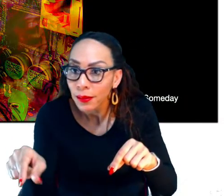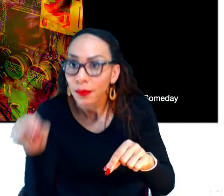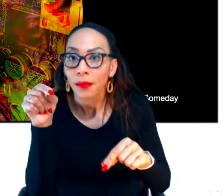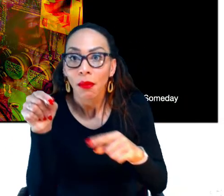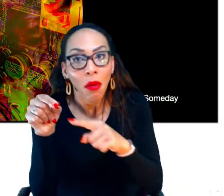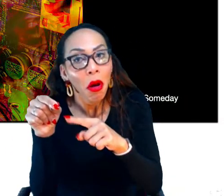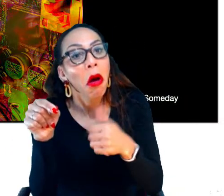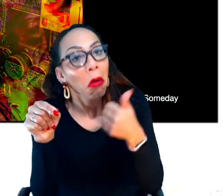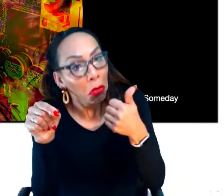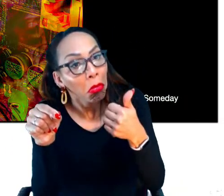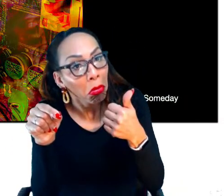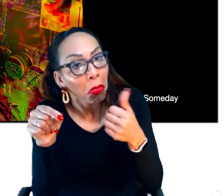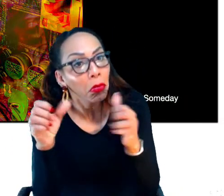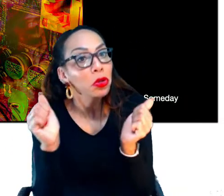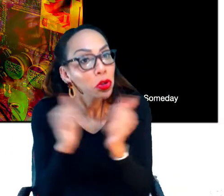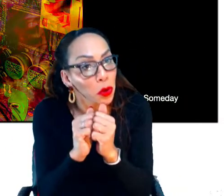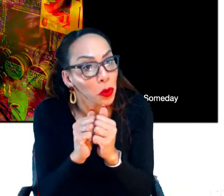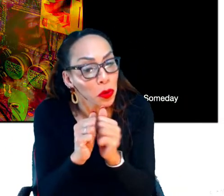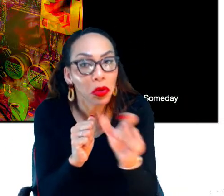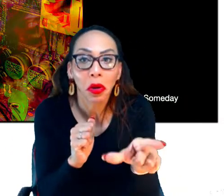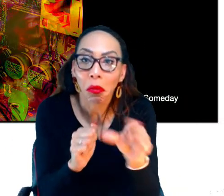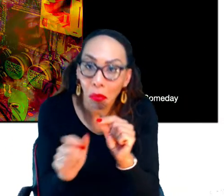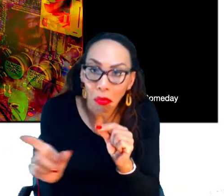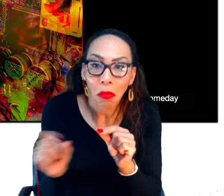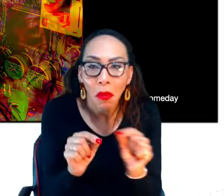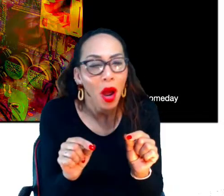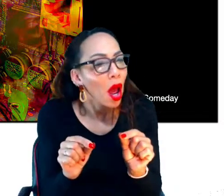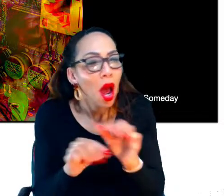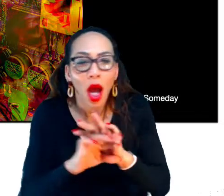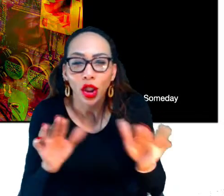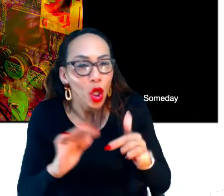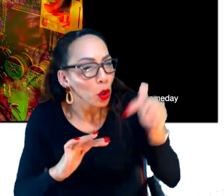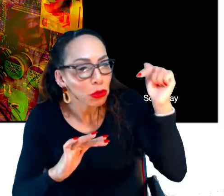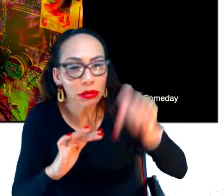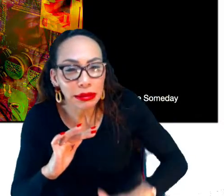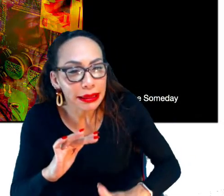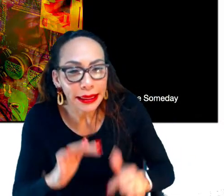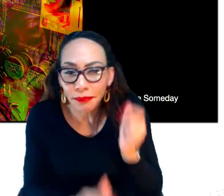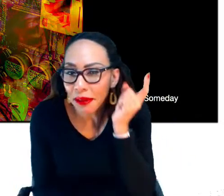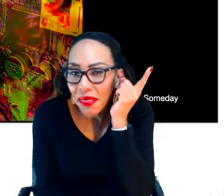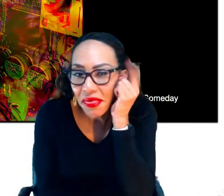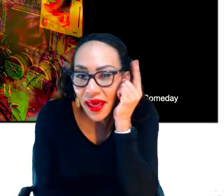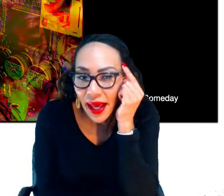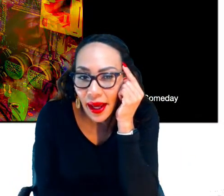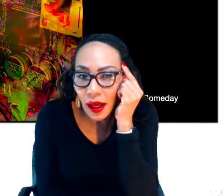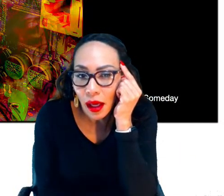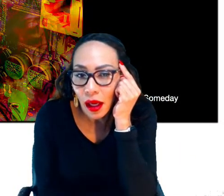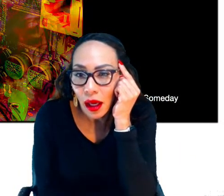yeah. So I try not to think about too much when I'm making things and then kind of